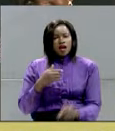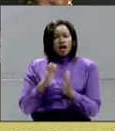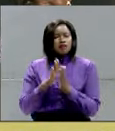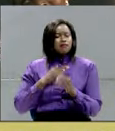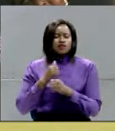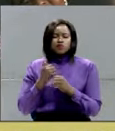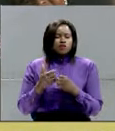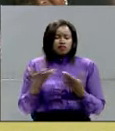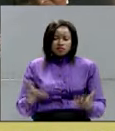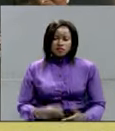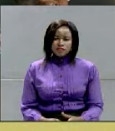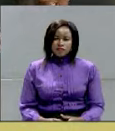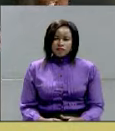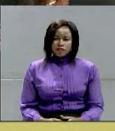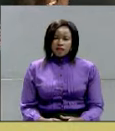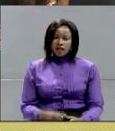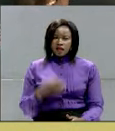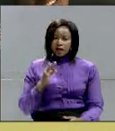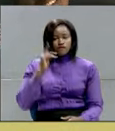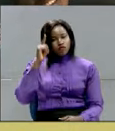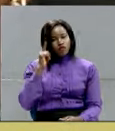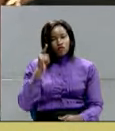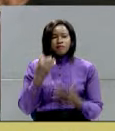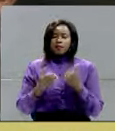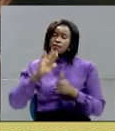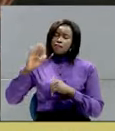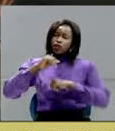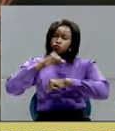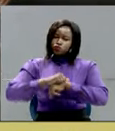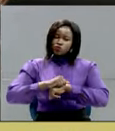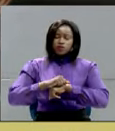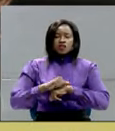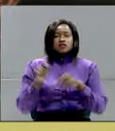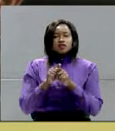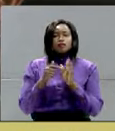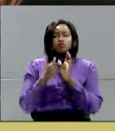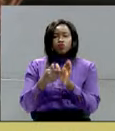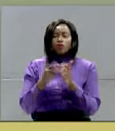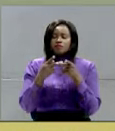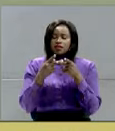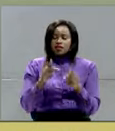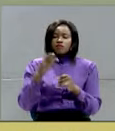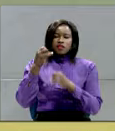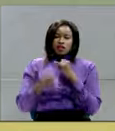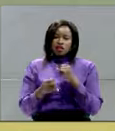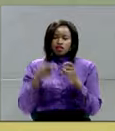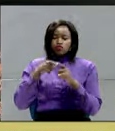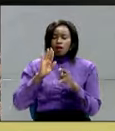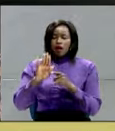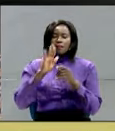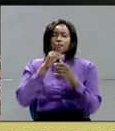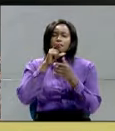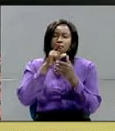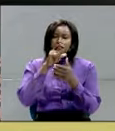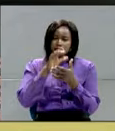thought going back to school would create harmony, it only marked the beginning of the end to her marriage. I said,